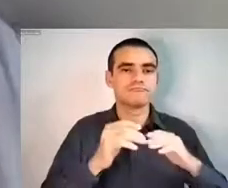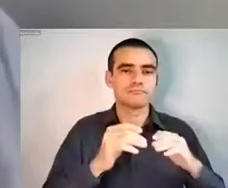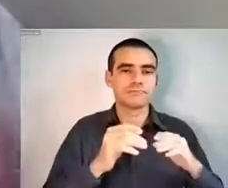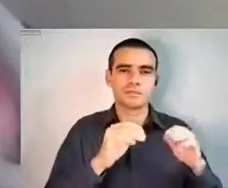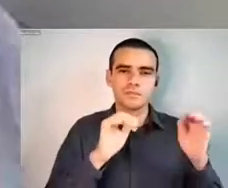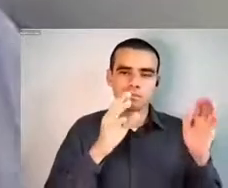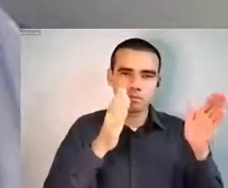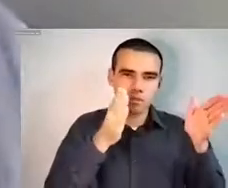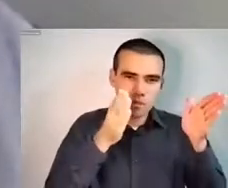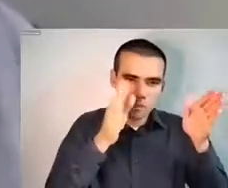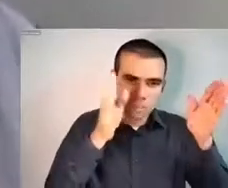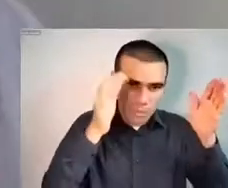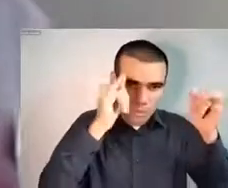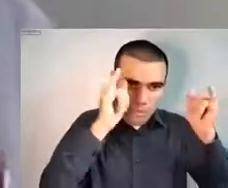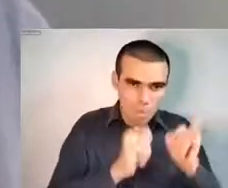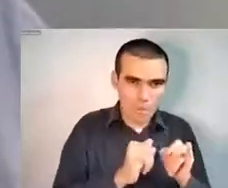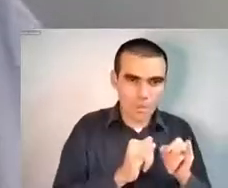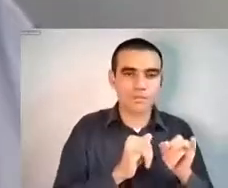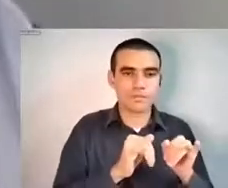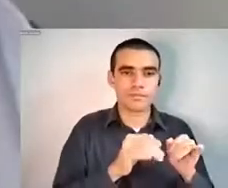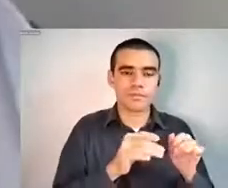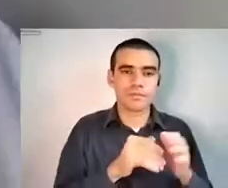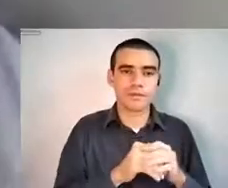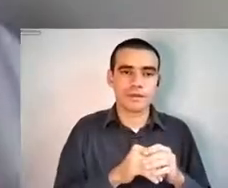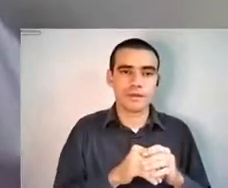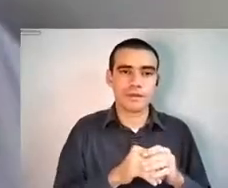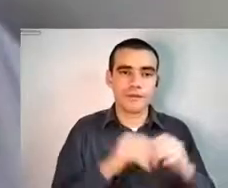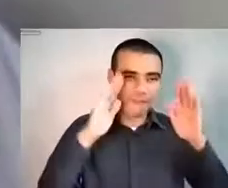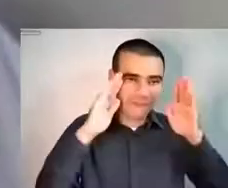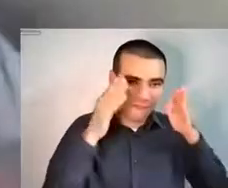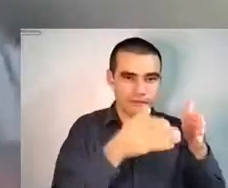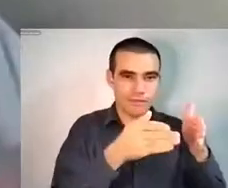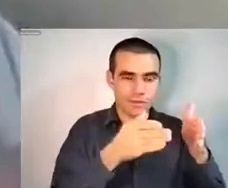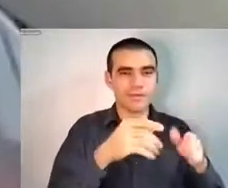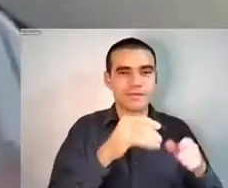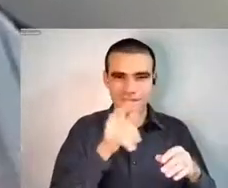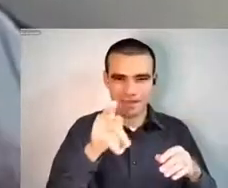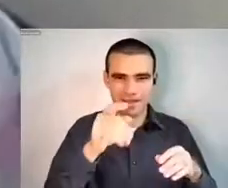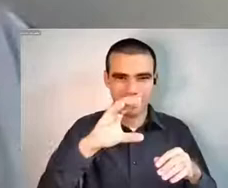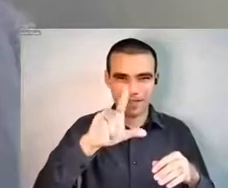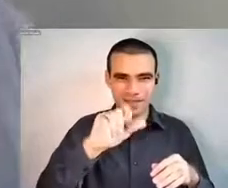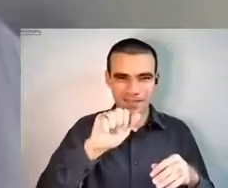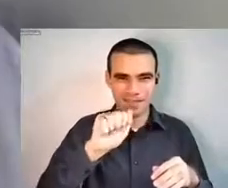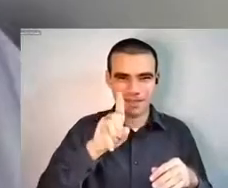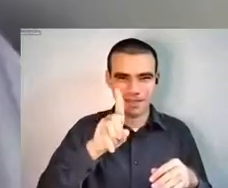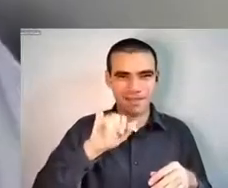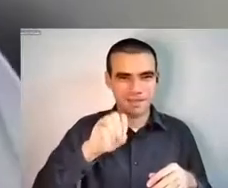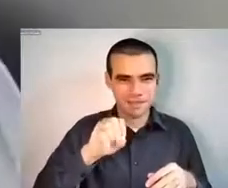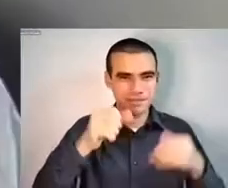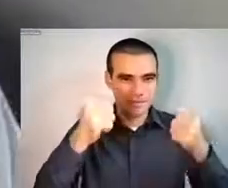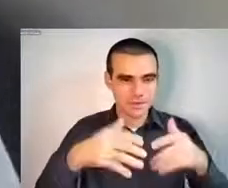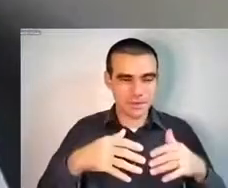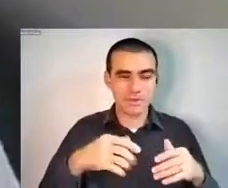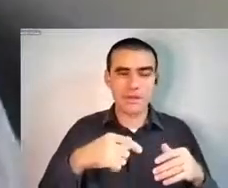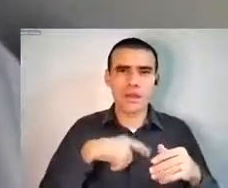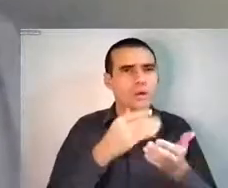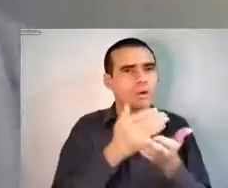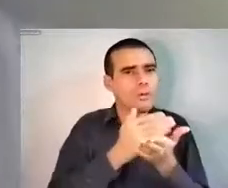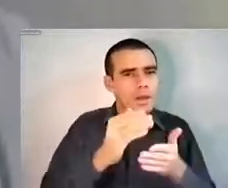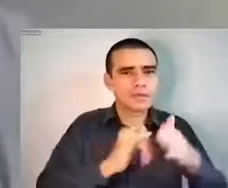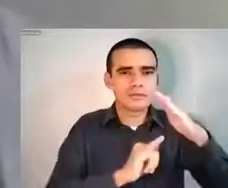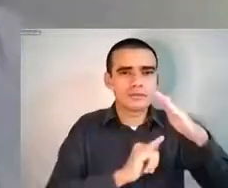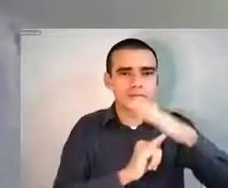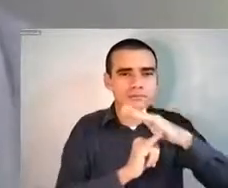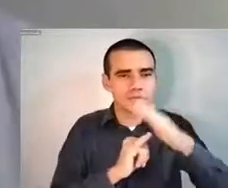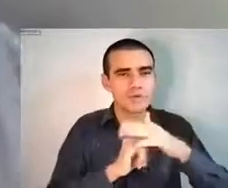more direct information. Claudio said, I started an institute that we could do free